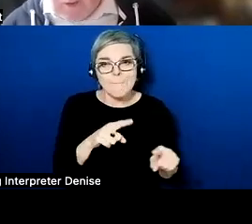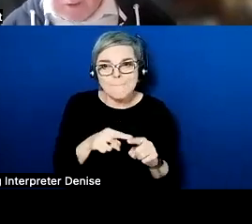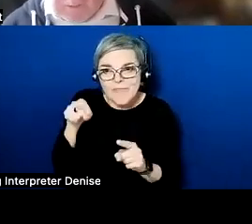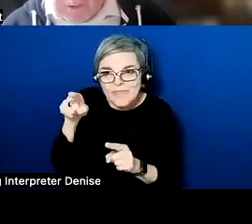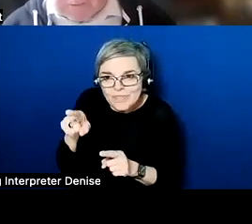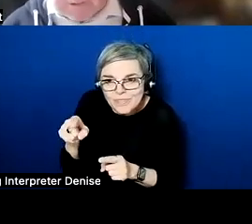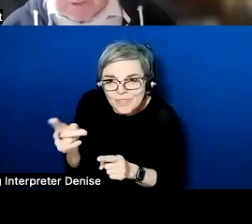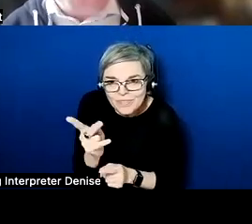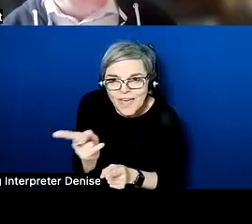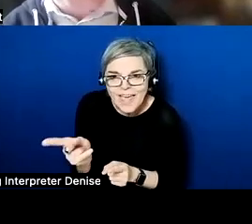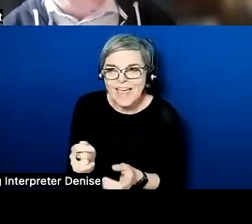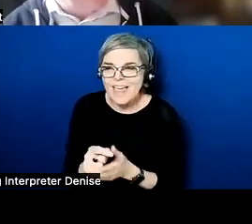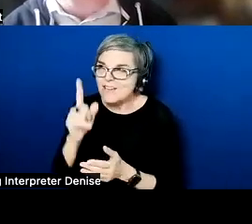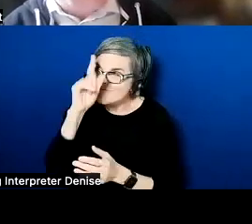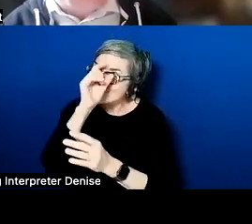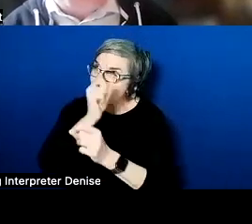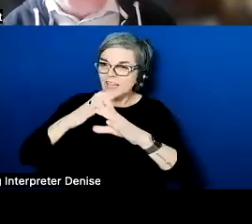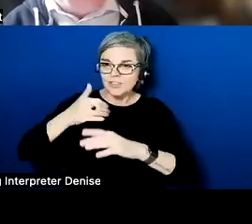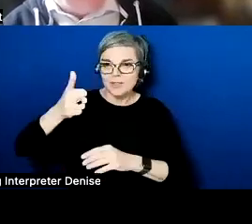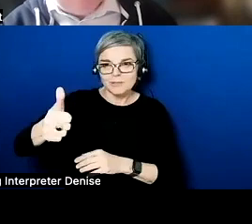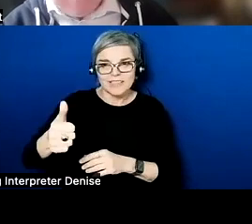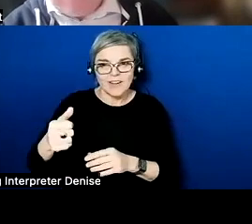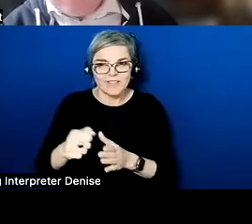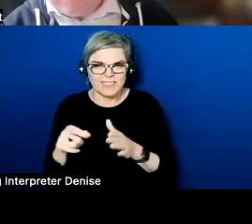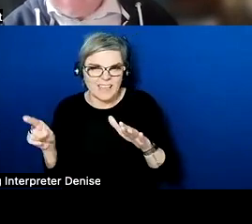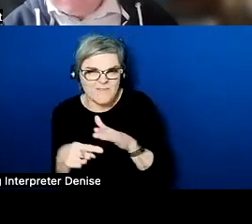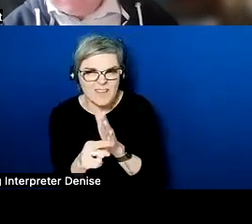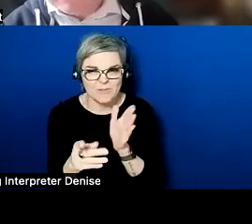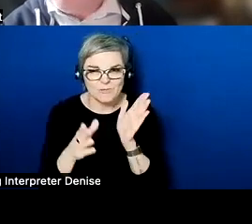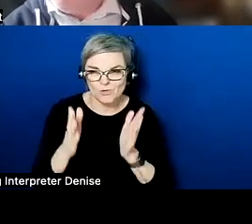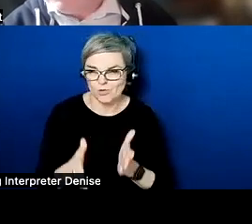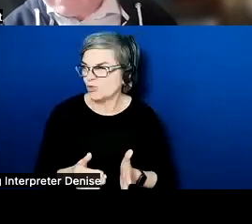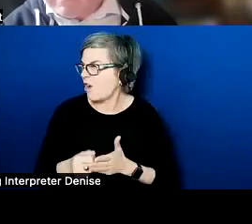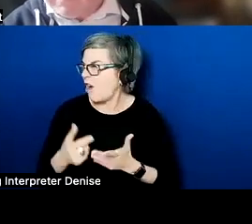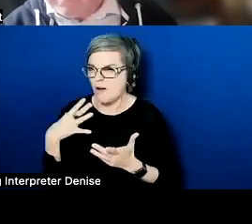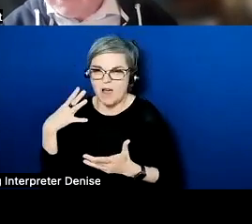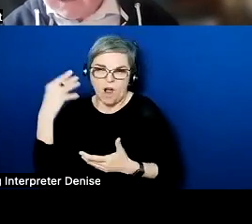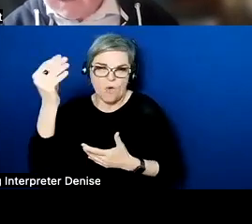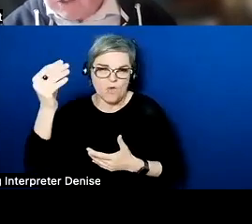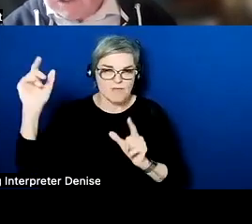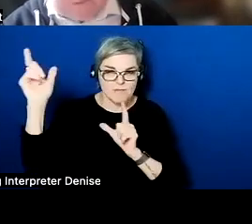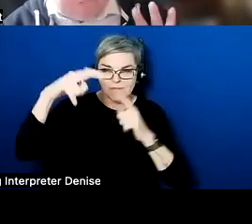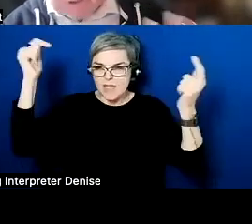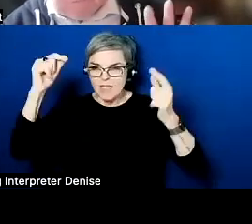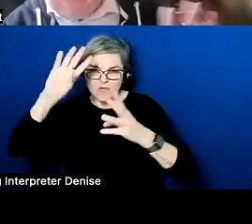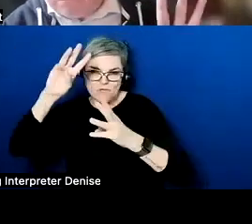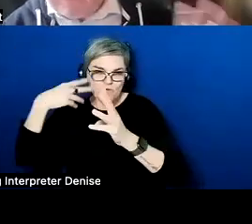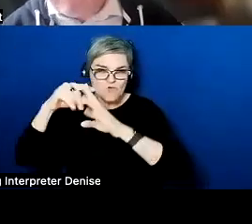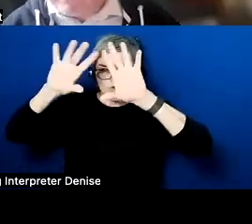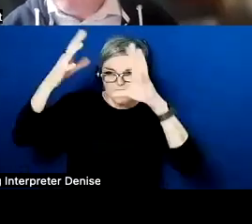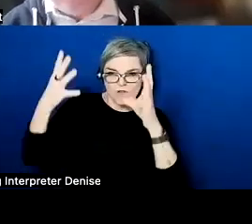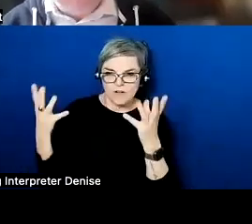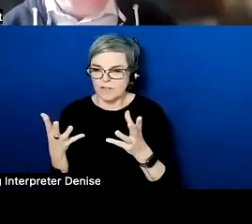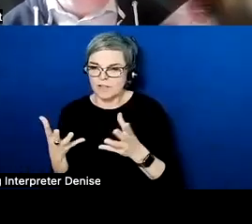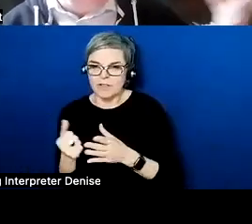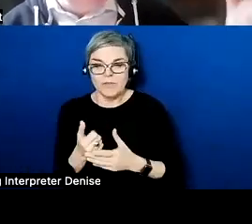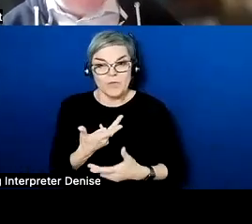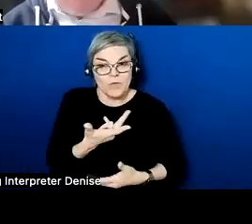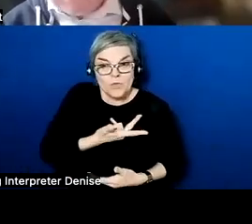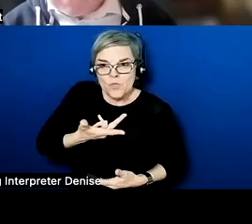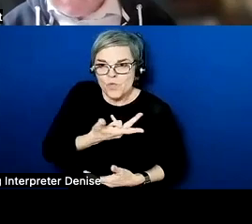taking on the world. And it's just the 3 of us out there in the zone together, trying to just be fellow